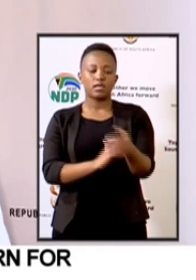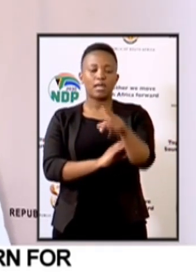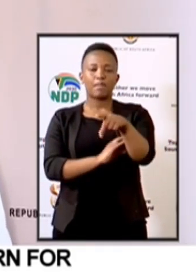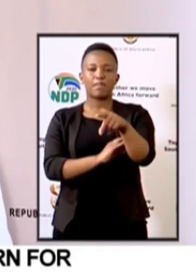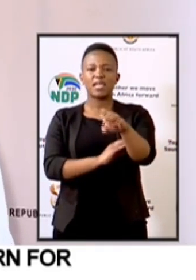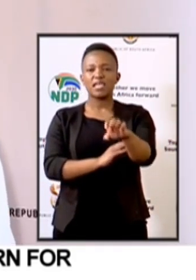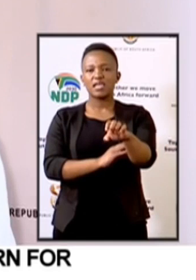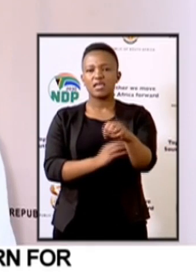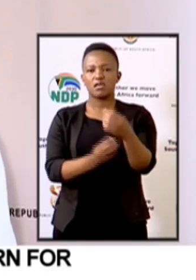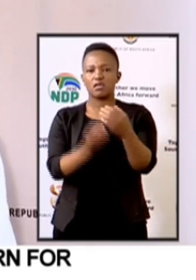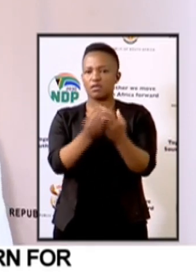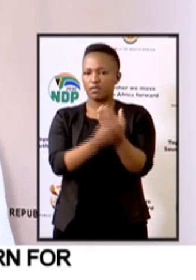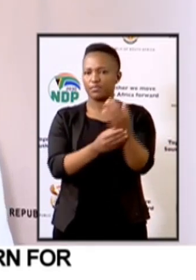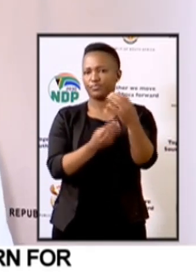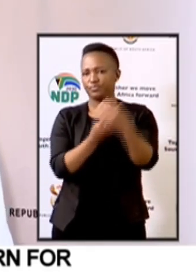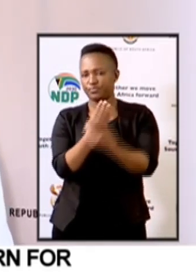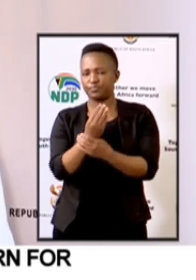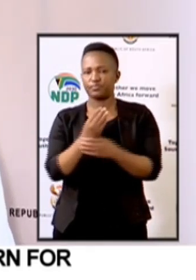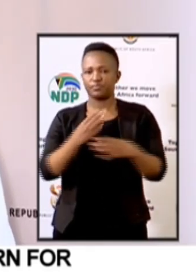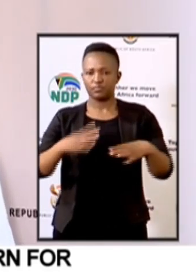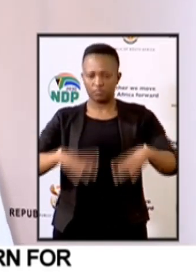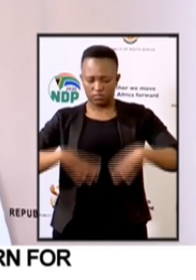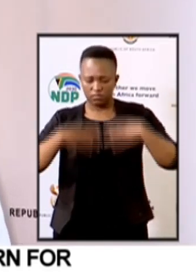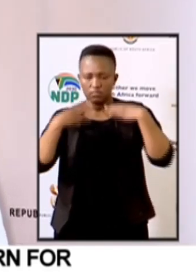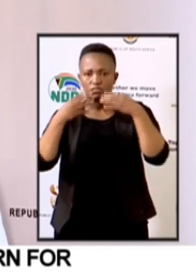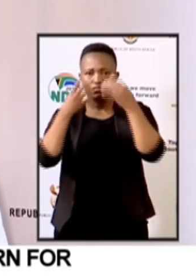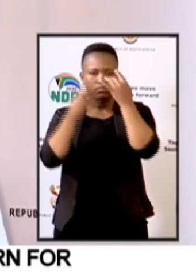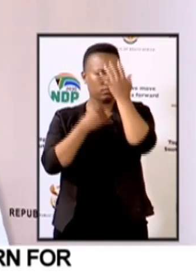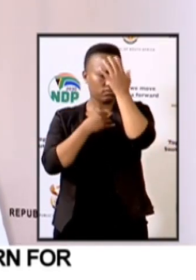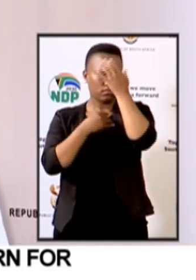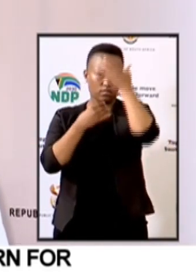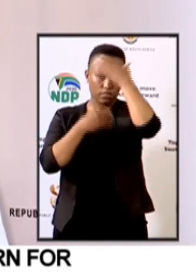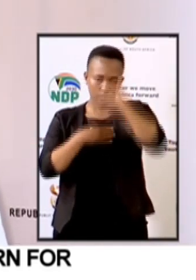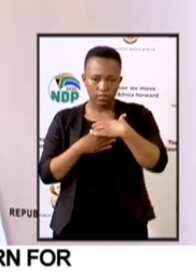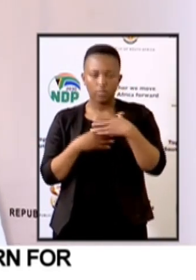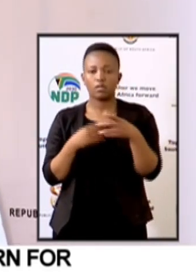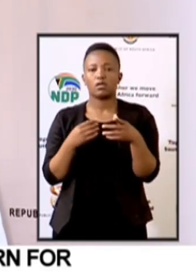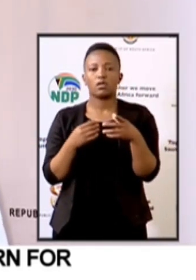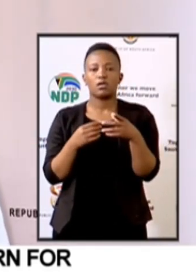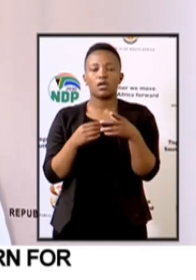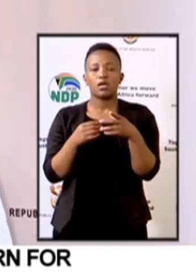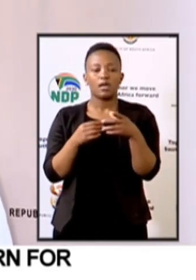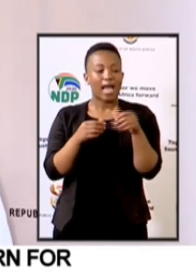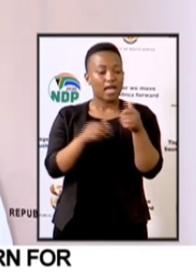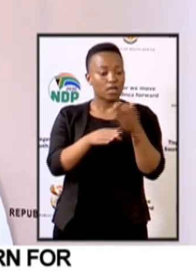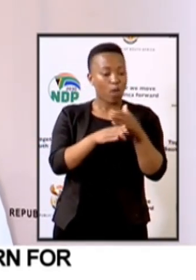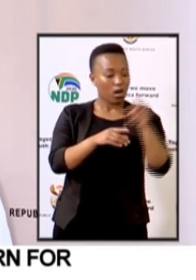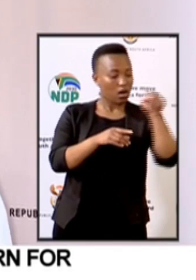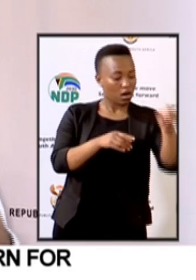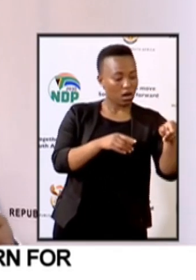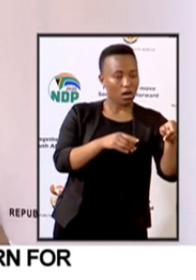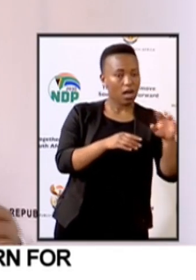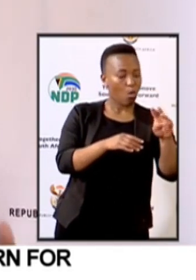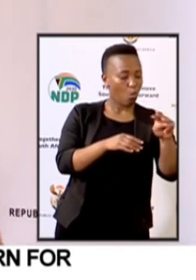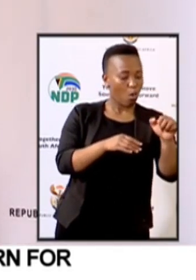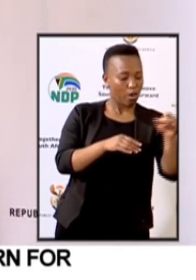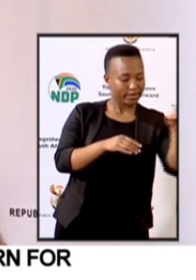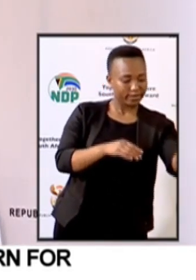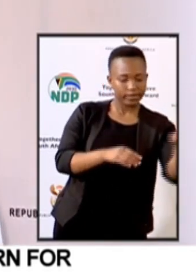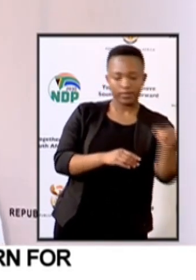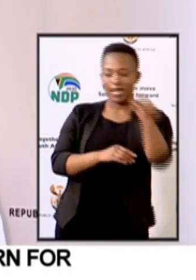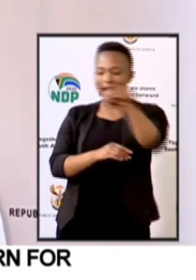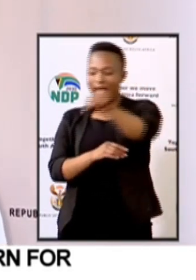PPEs that work in a particular section are not the same as other PPEs that work in a